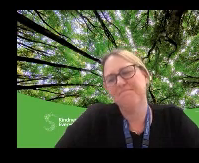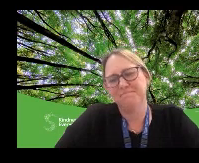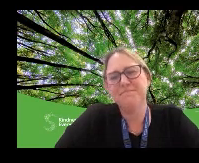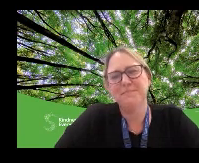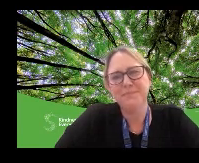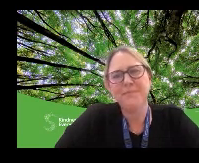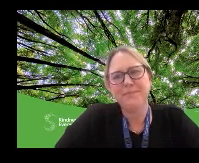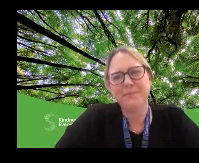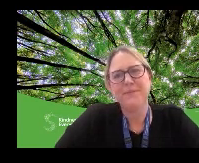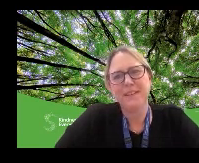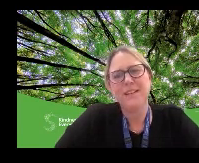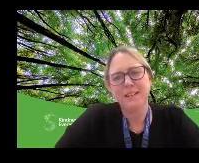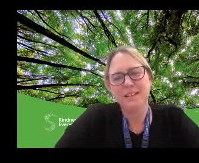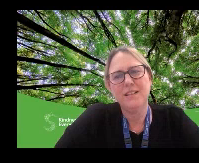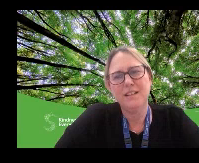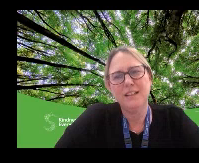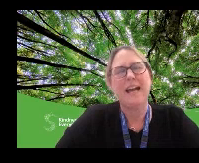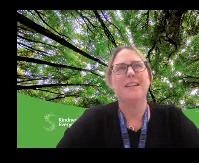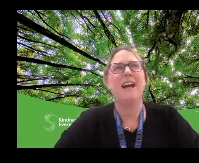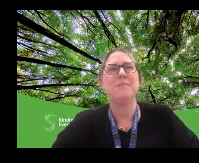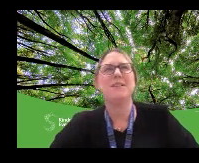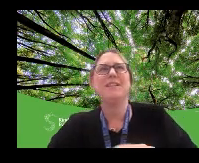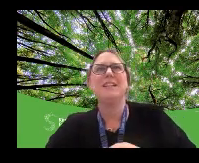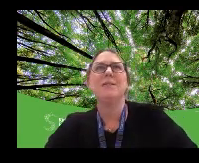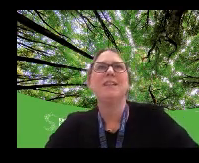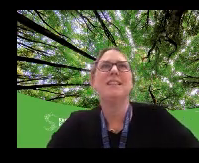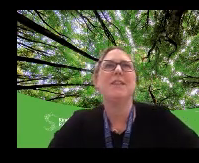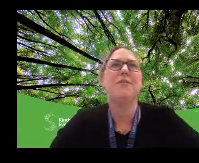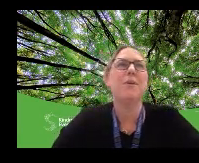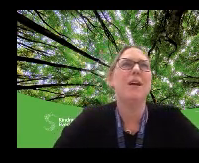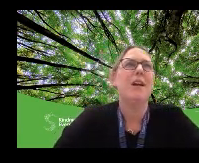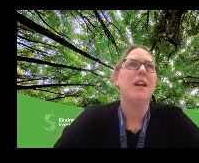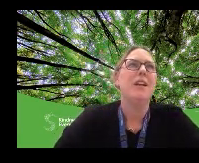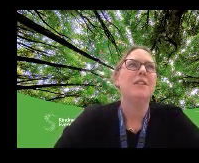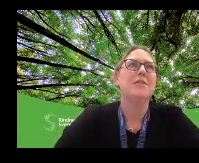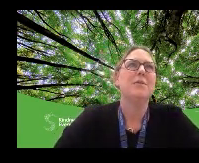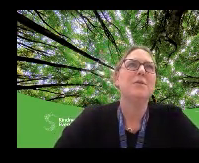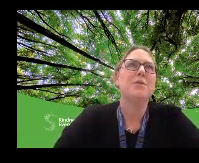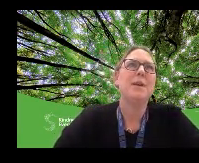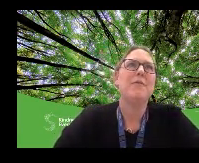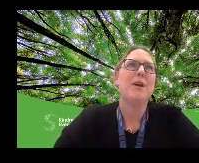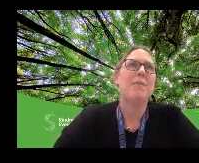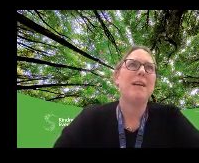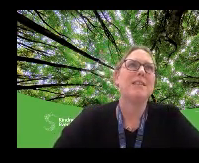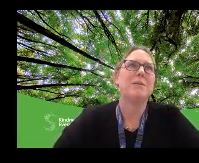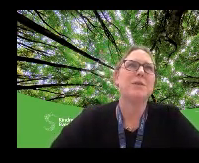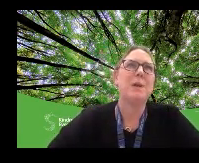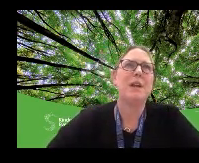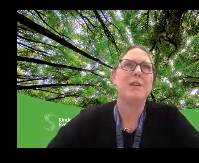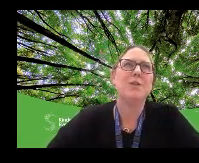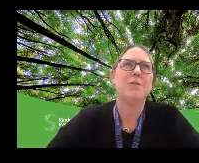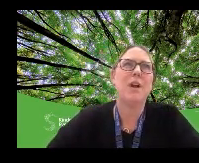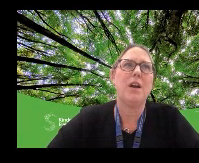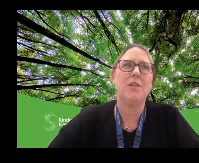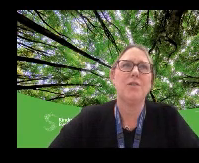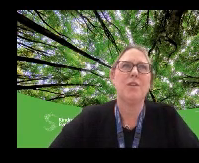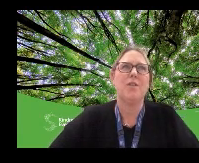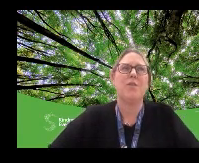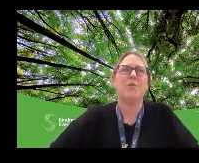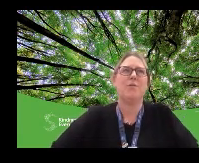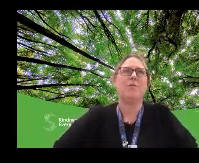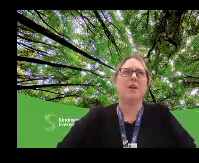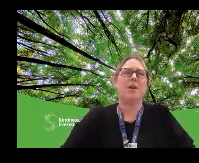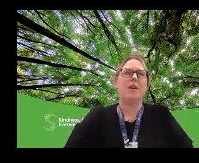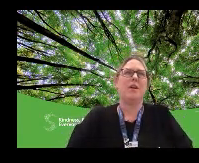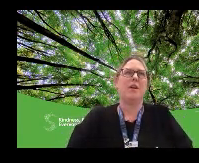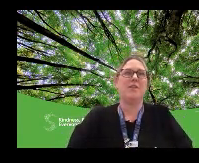person's experiences and their identity. Is that? Yeah, absolutely. So I'd say from a, you know, sort of if we're stripping it right back to being sort of as